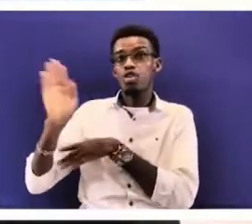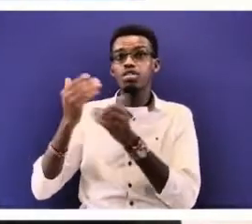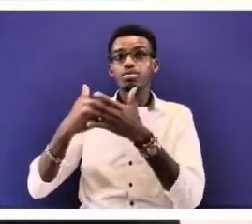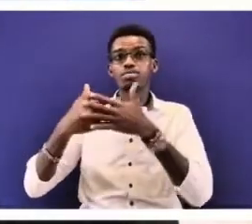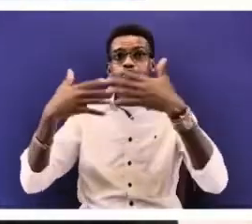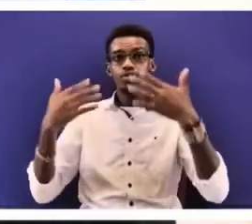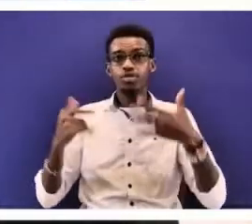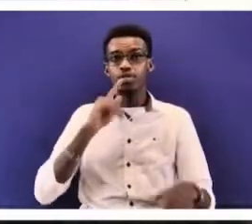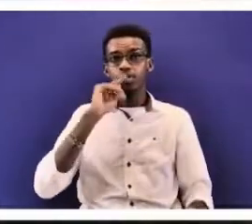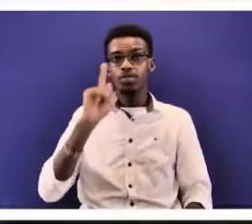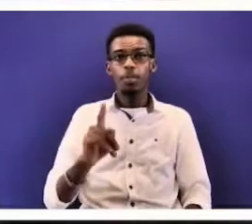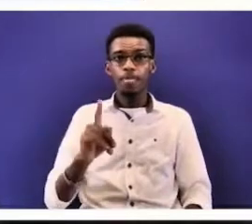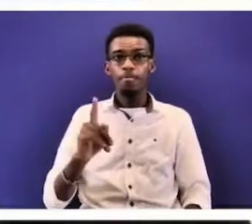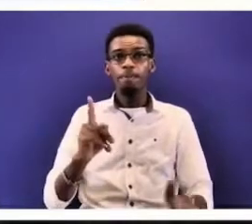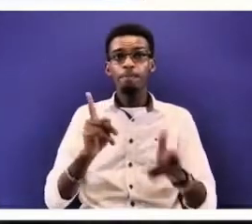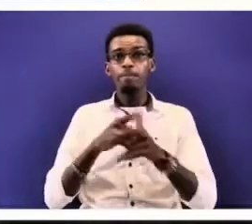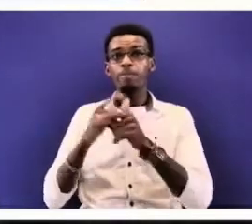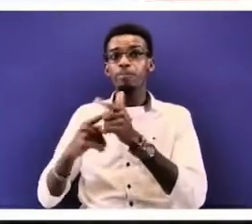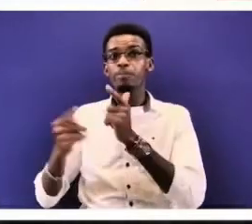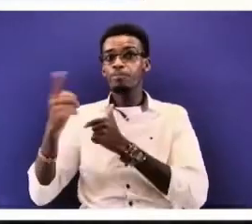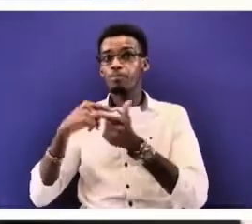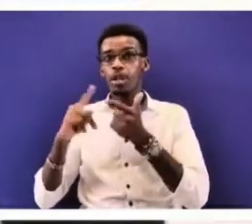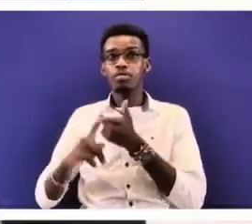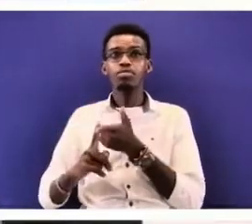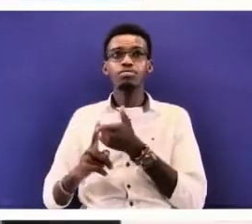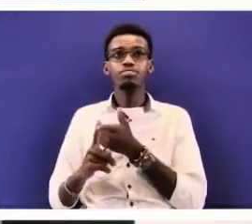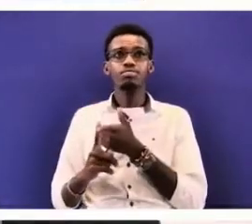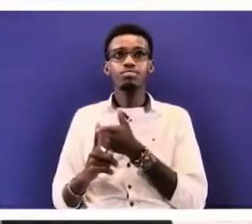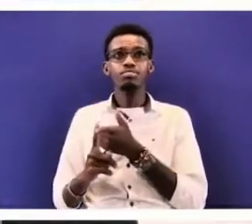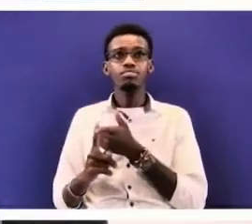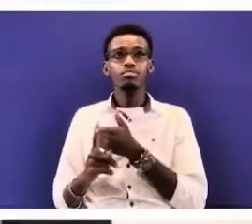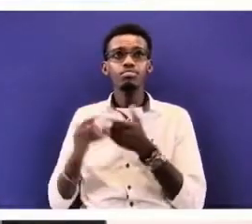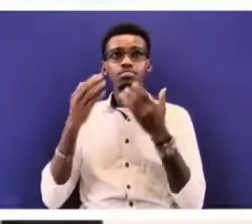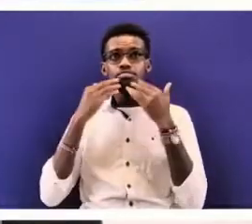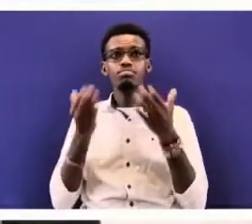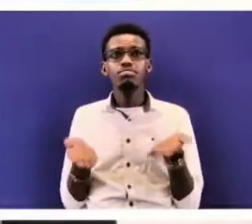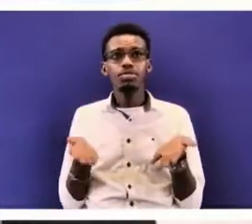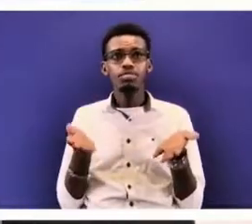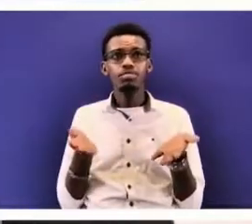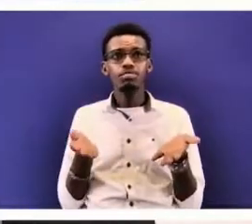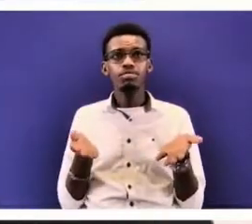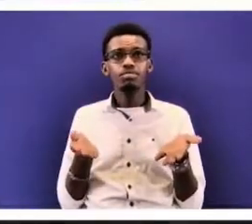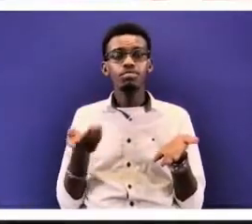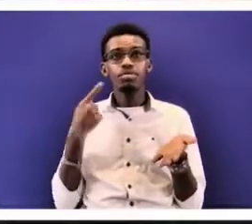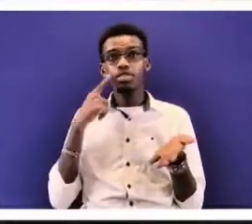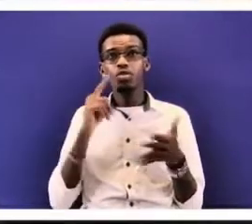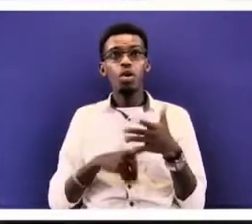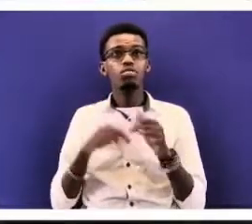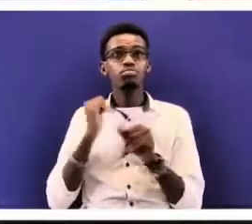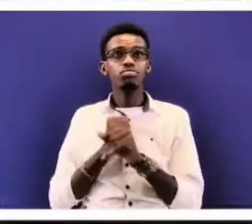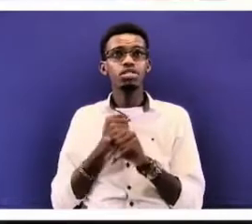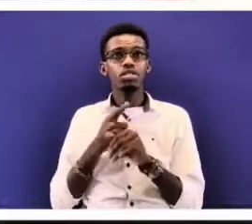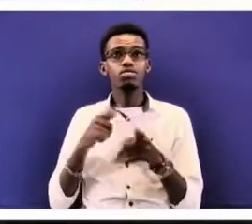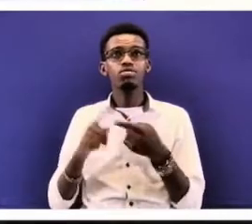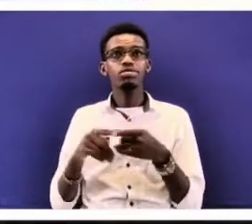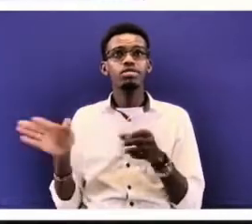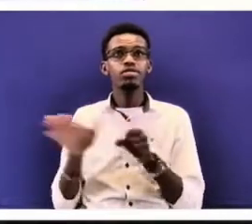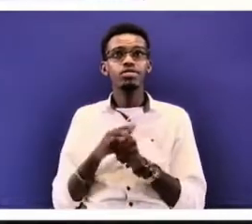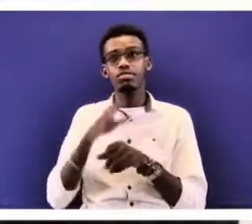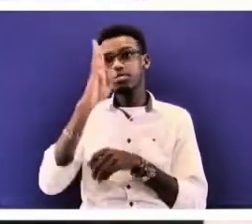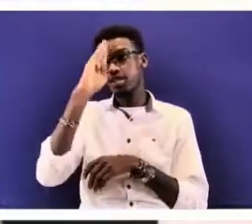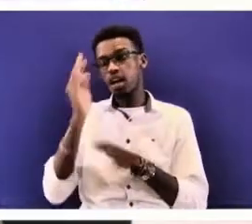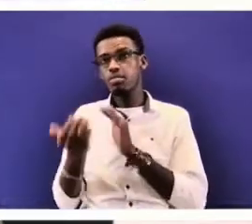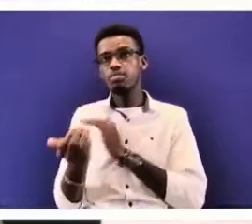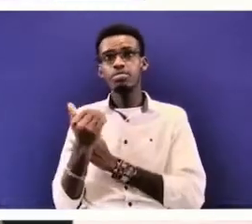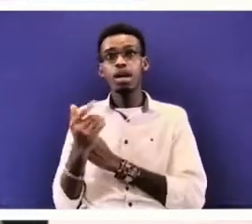presence. We cannot just come because, I'm just here. This is what I do on Sunday to fill up my Sunday morning.